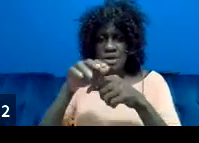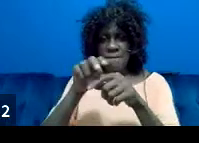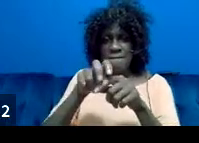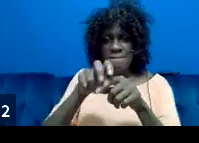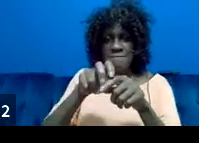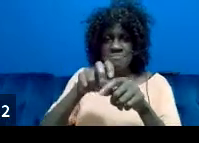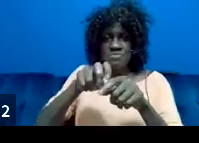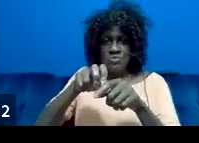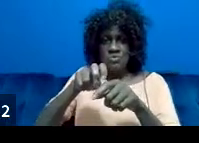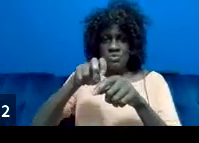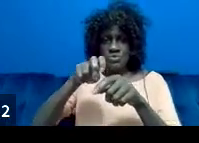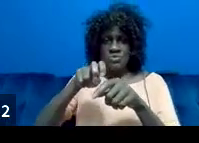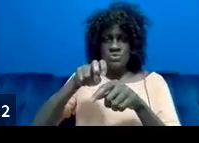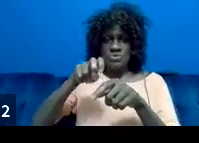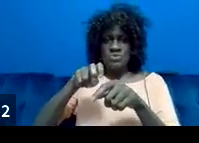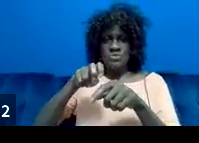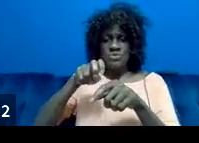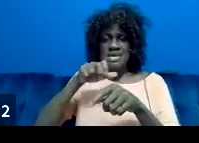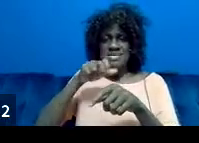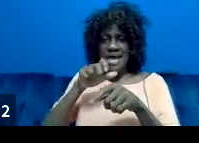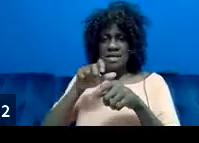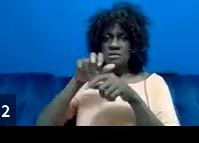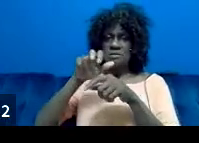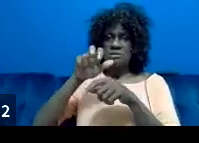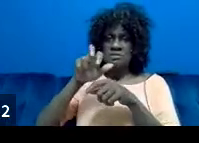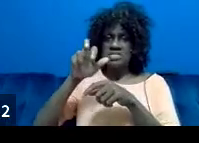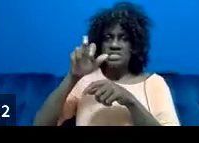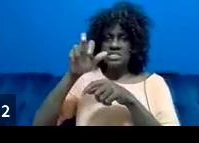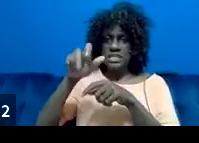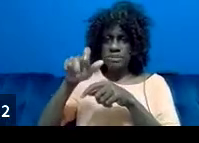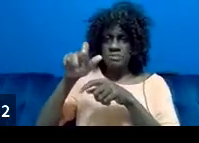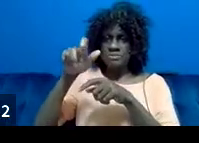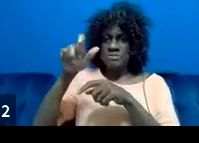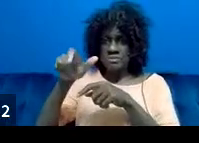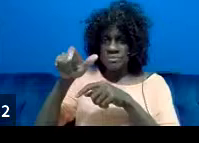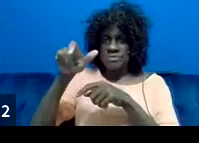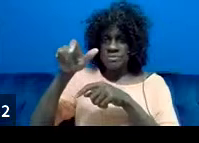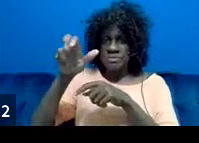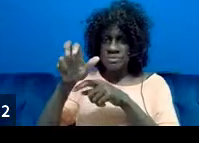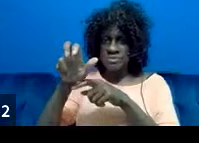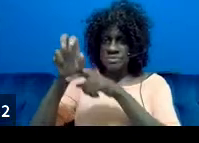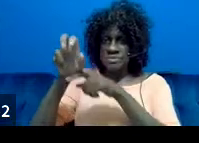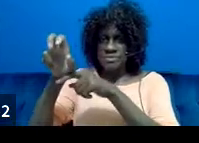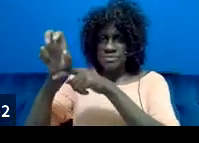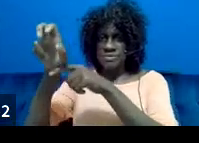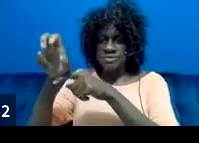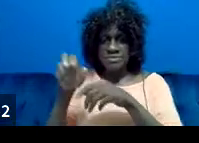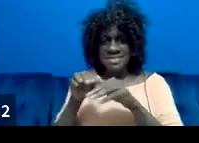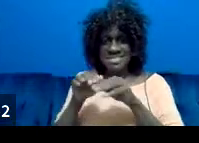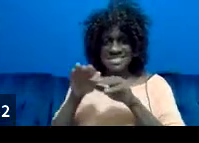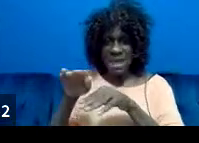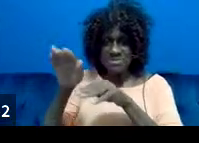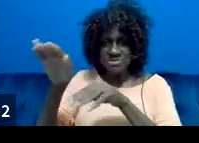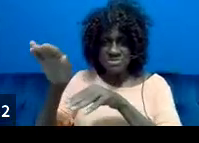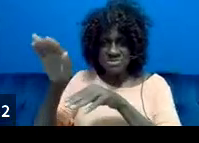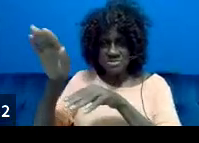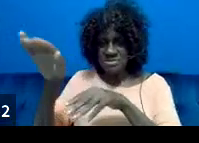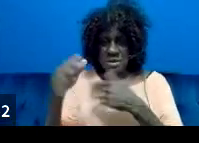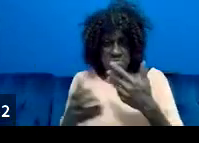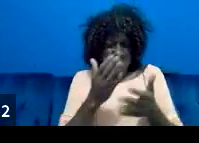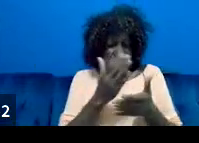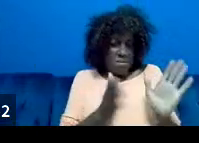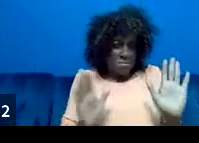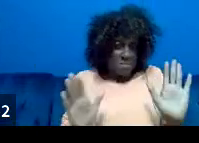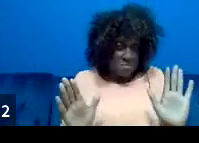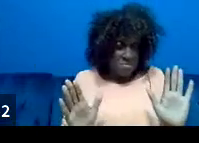of actually going up individual steps at a time. And it may be for some, it may not be for some,